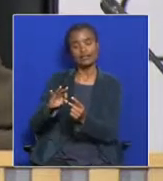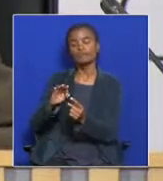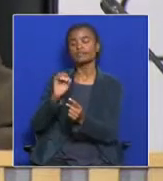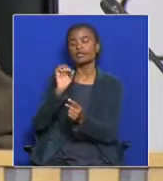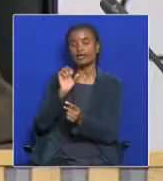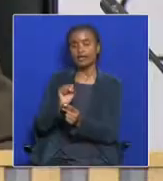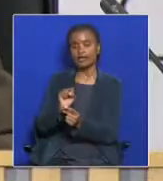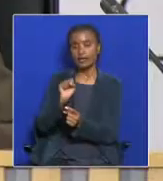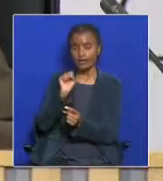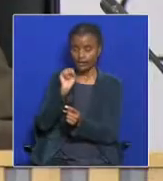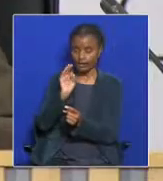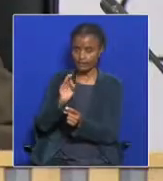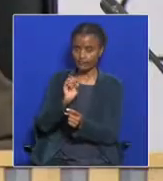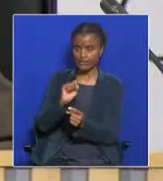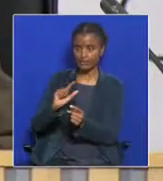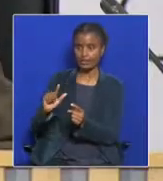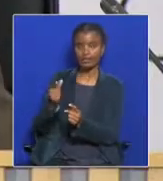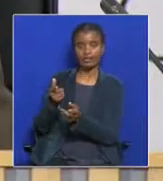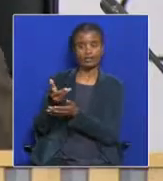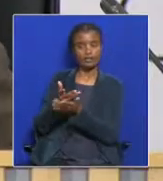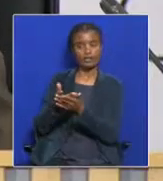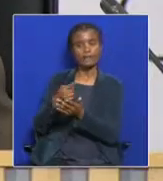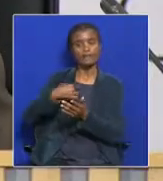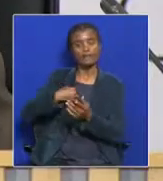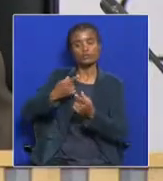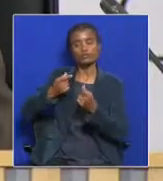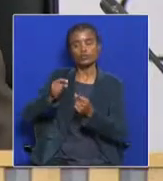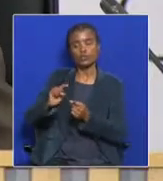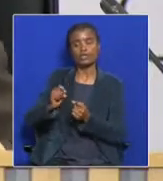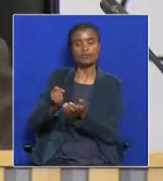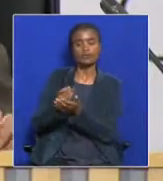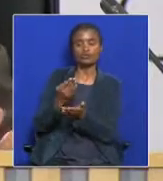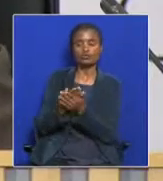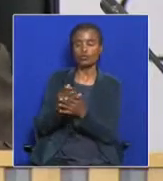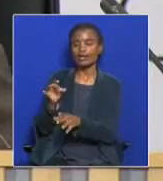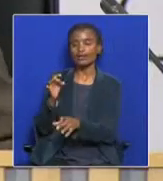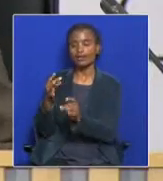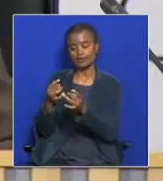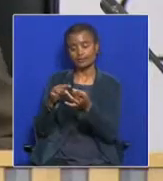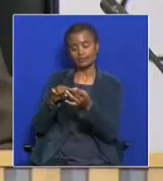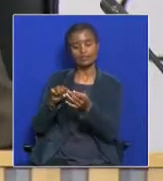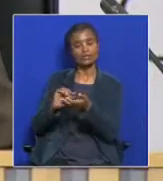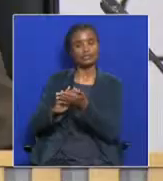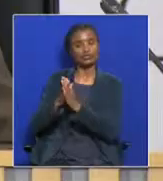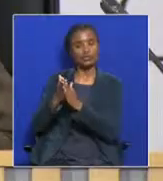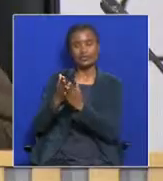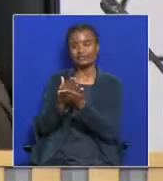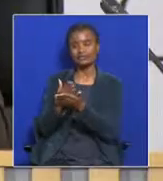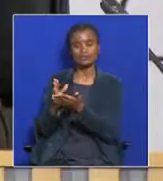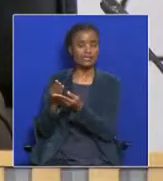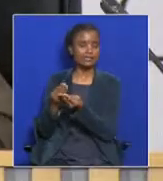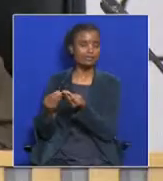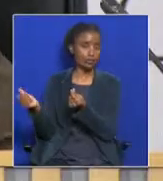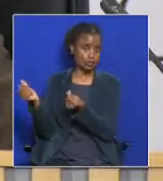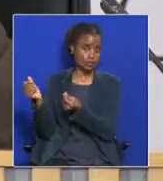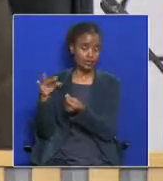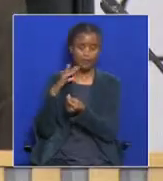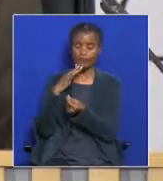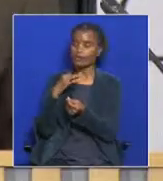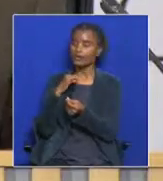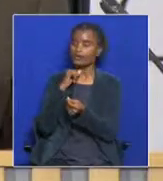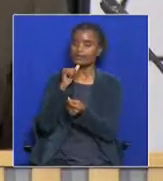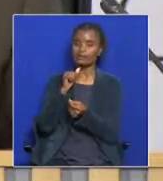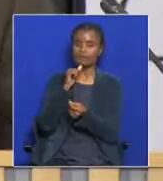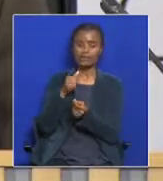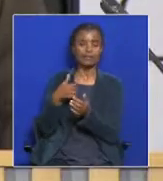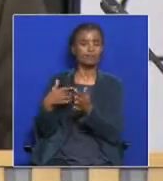getting the ball rolling to analyze, destroy, dispose, whatever, but to get rid of those drugs. The expediting